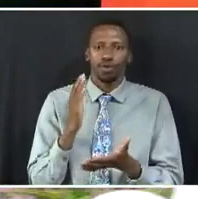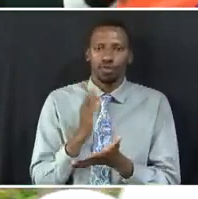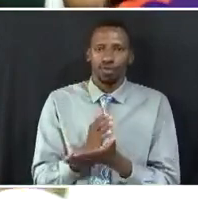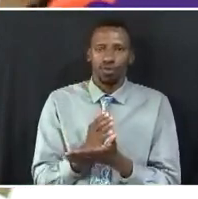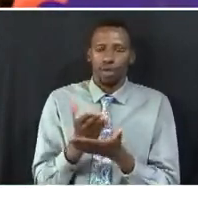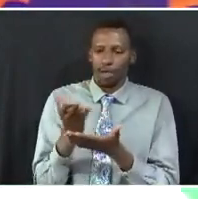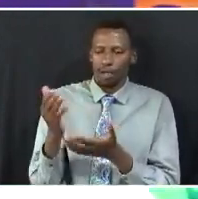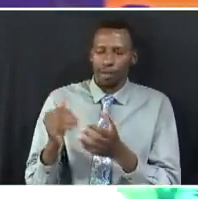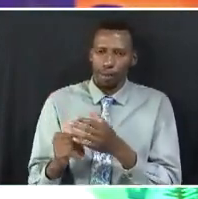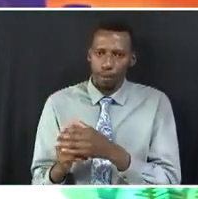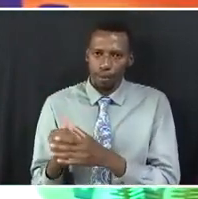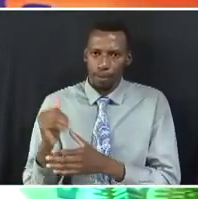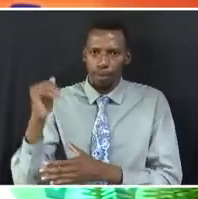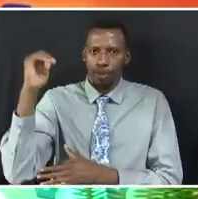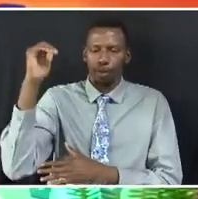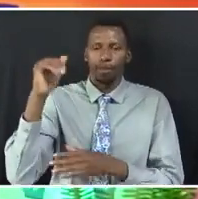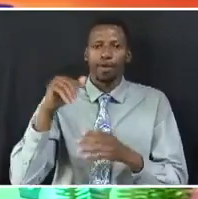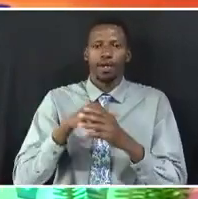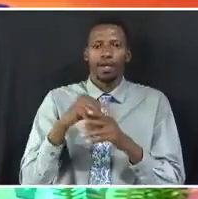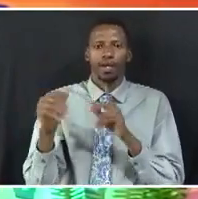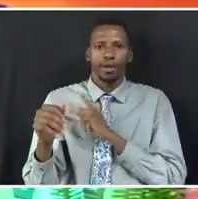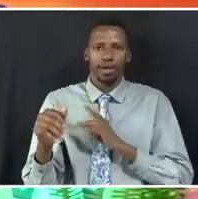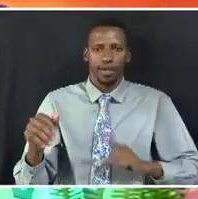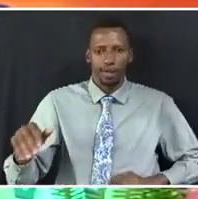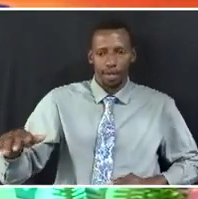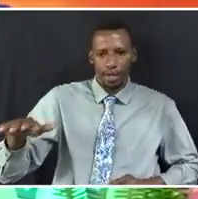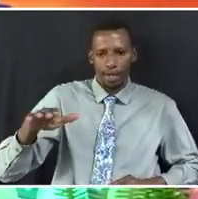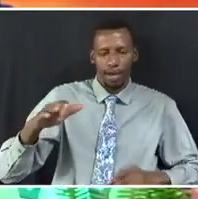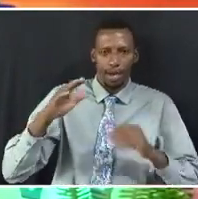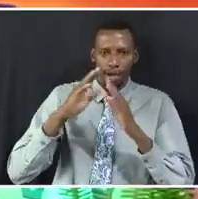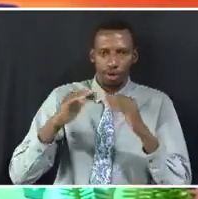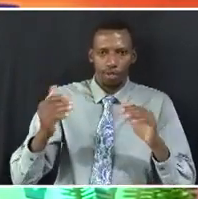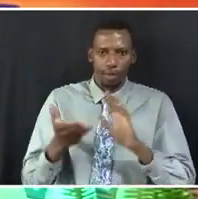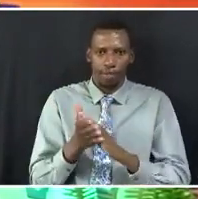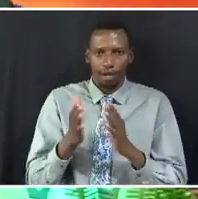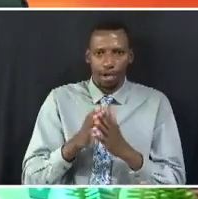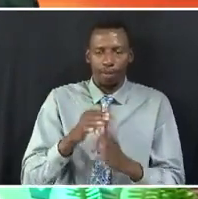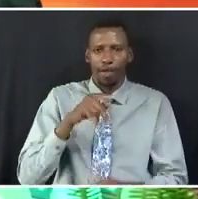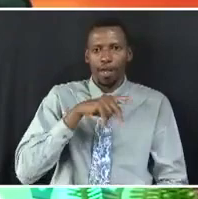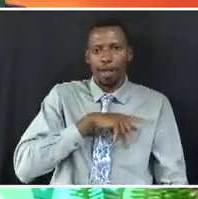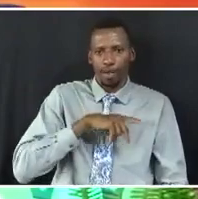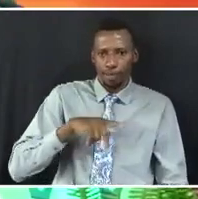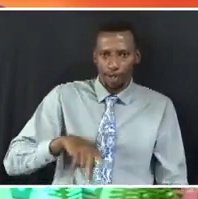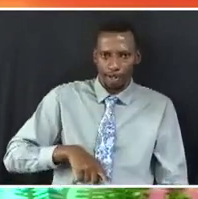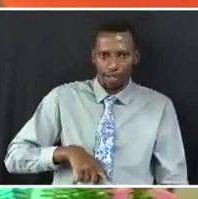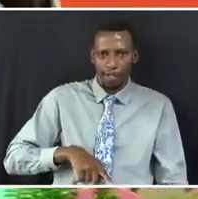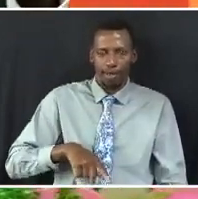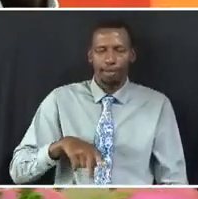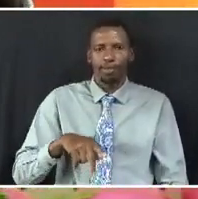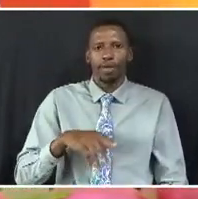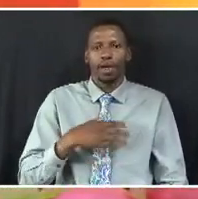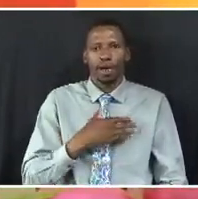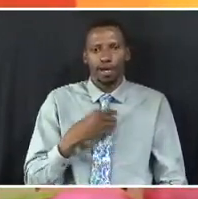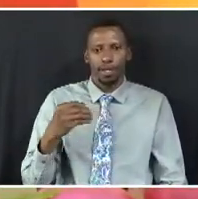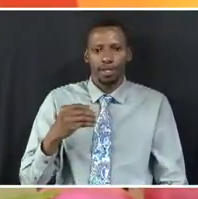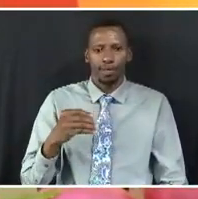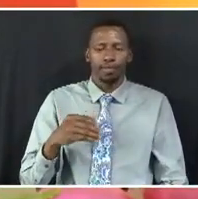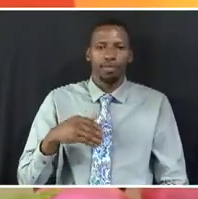fact that he grew up in the palace to become a prince and the next